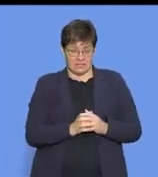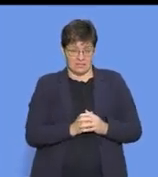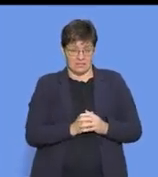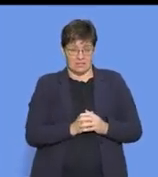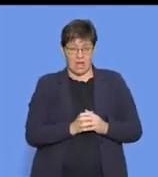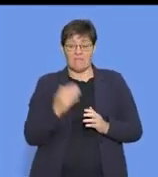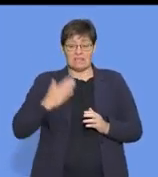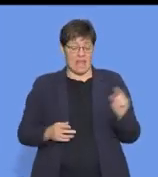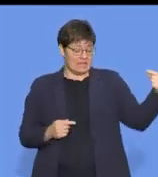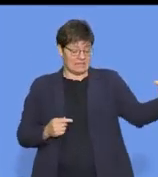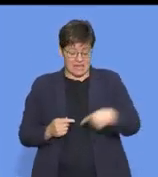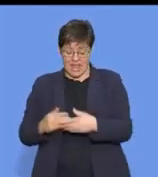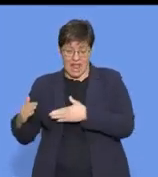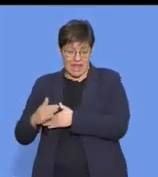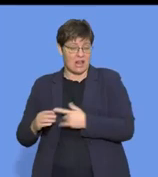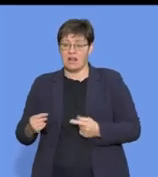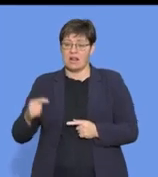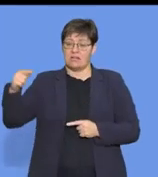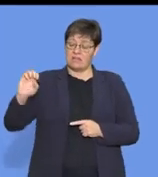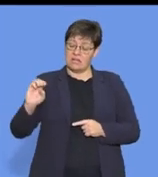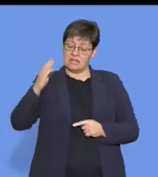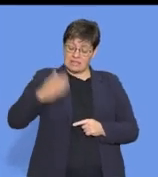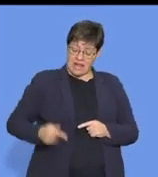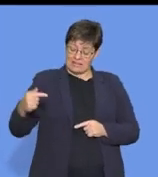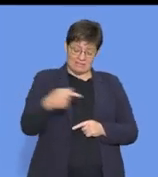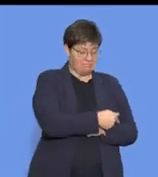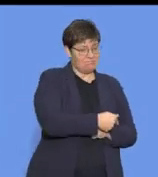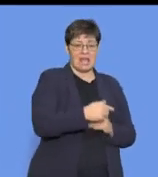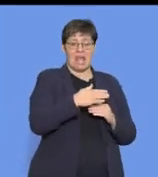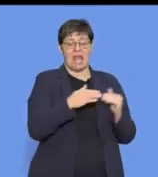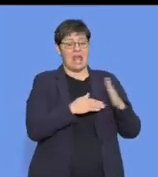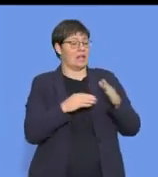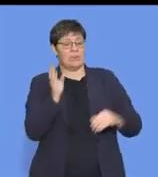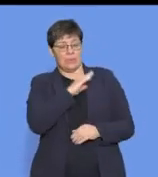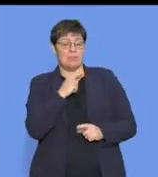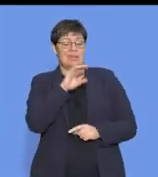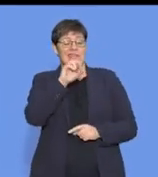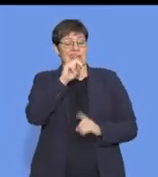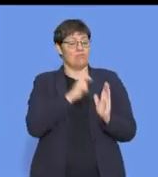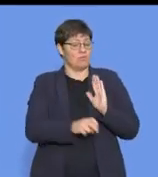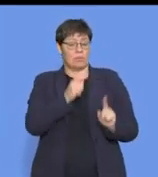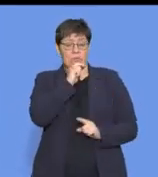So, in other words, in this case, we cannot use the sine rule.